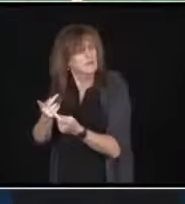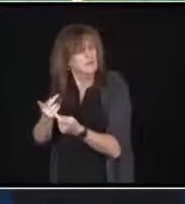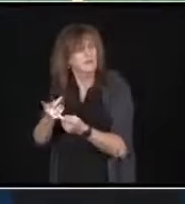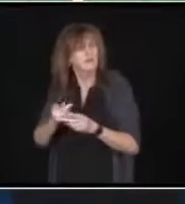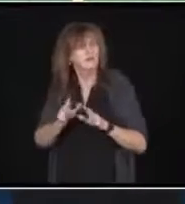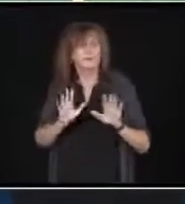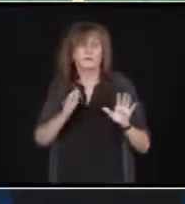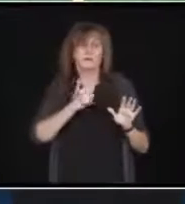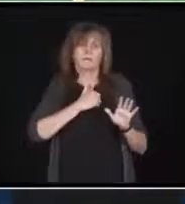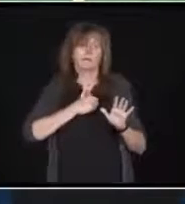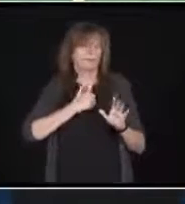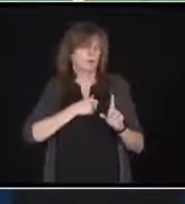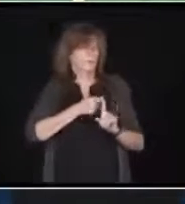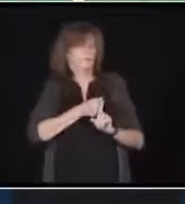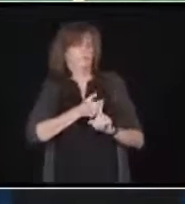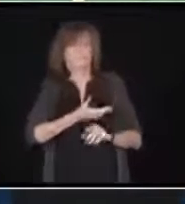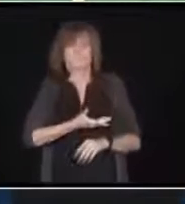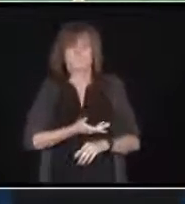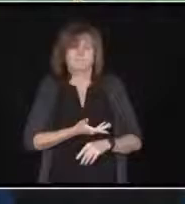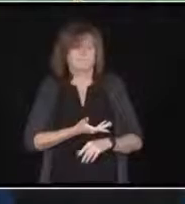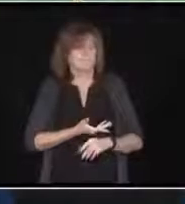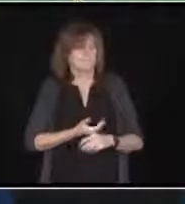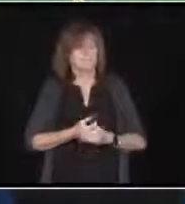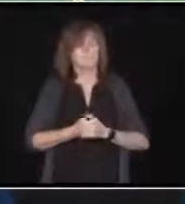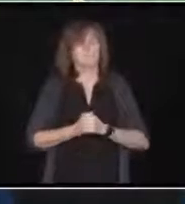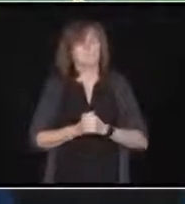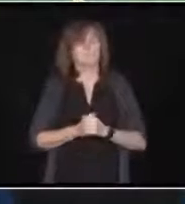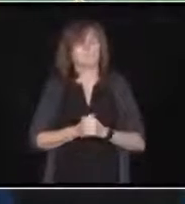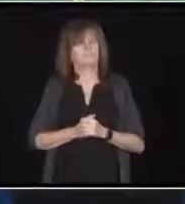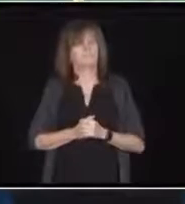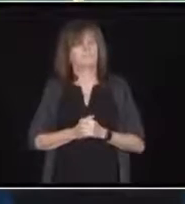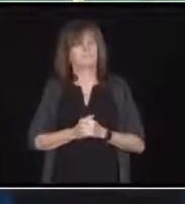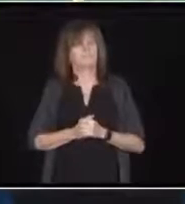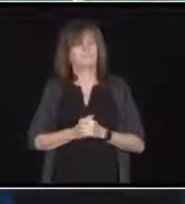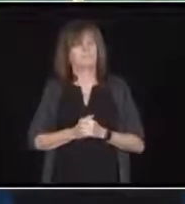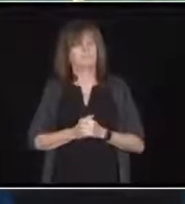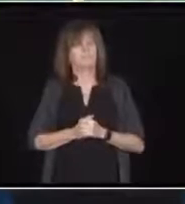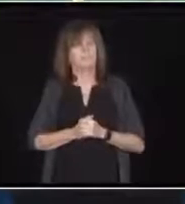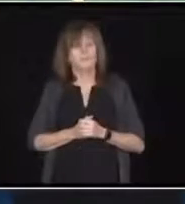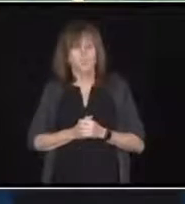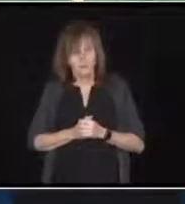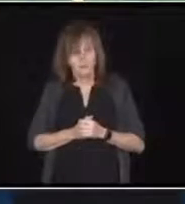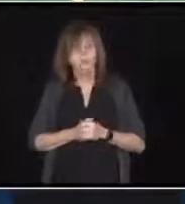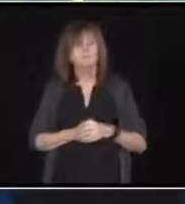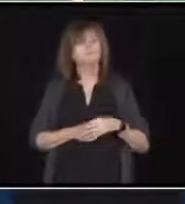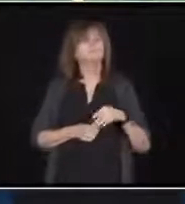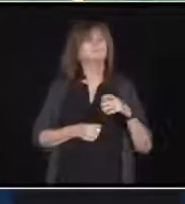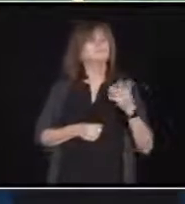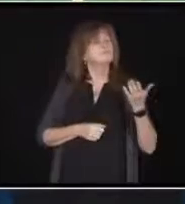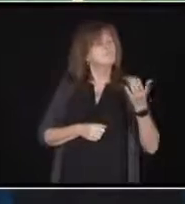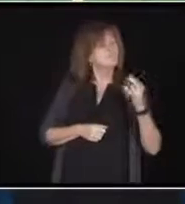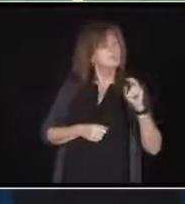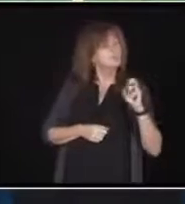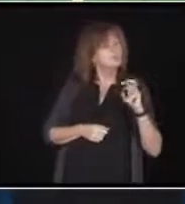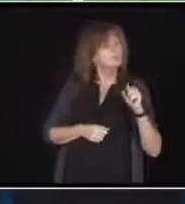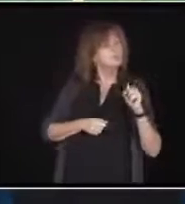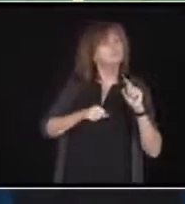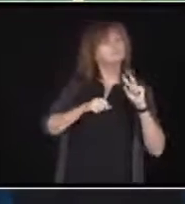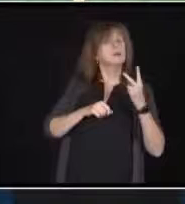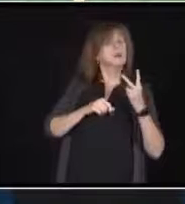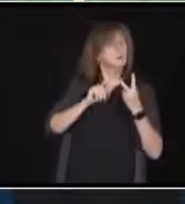situation. Follow-up? Thank you. And my next question, Premier, I'll turn back to you. It's about the